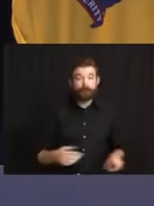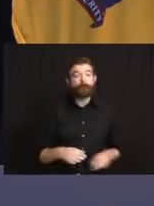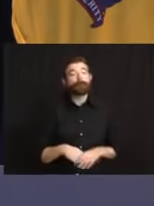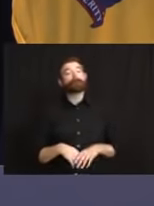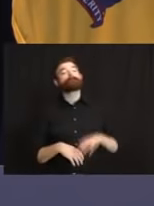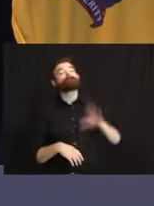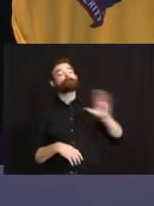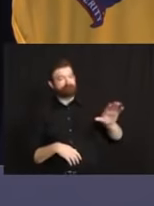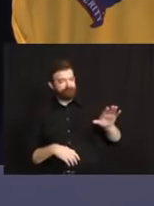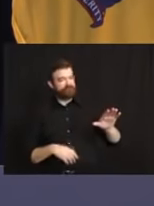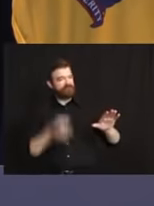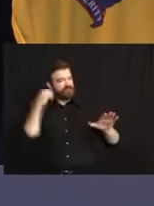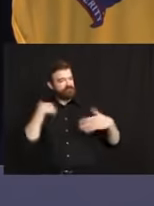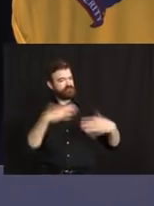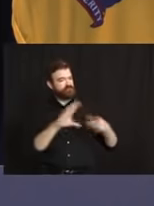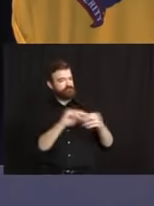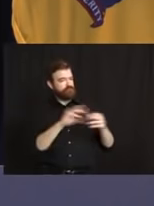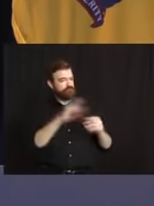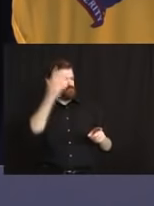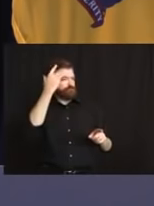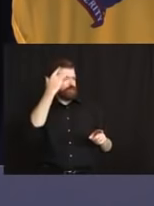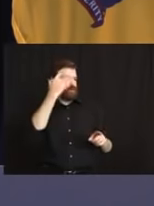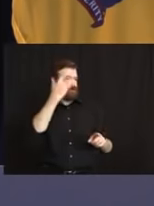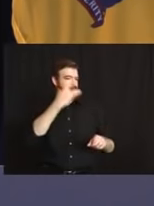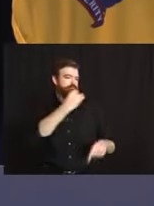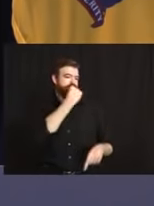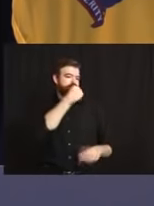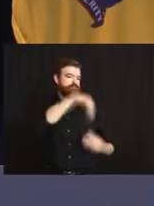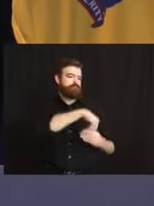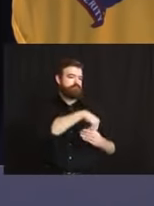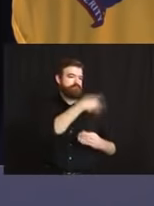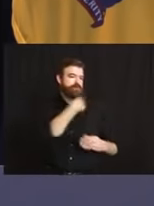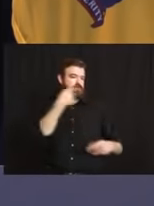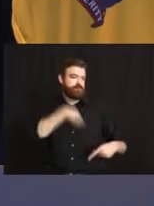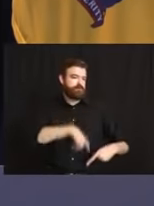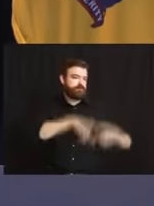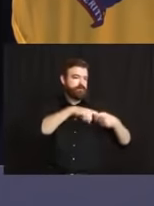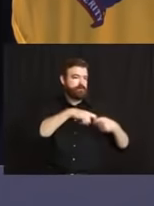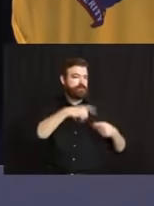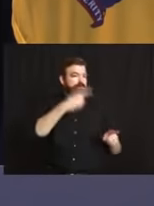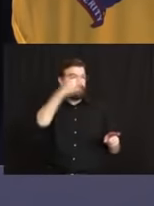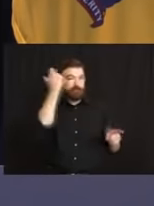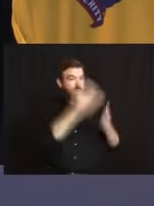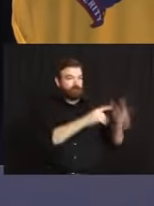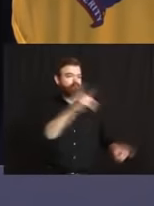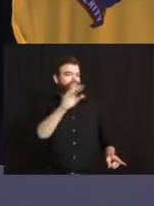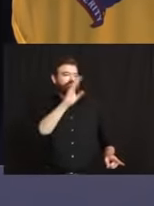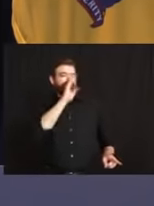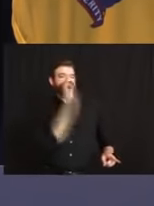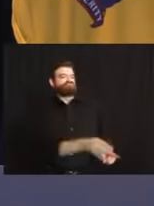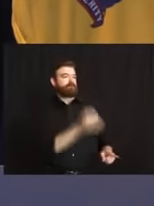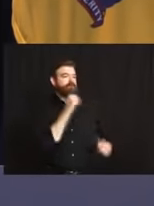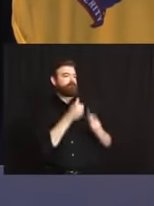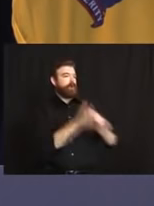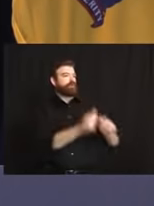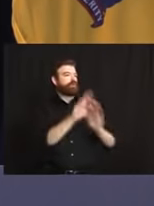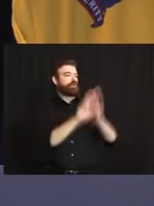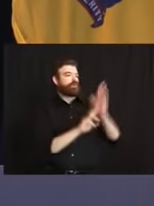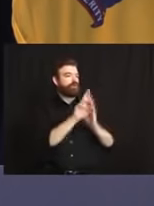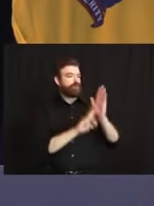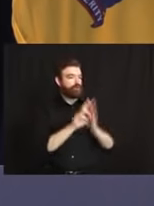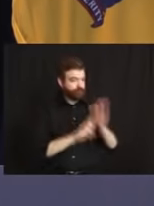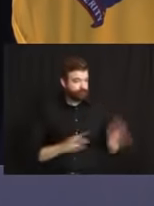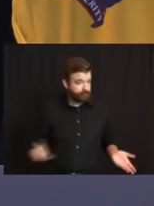yesterday I asked, I don't think I got an answer about if any businesses were issued citations And you just mentioned now, quote, other weapons